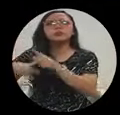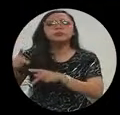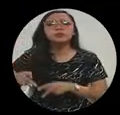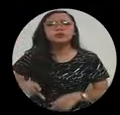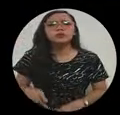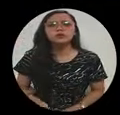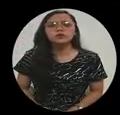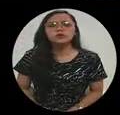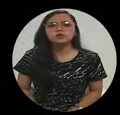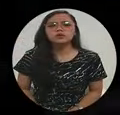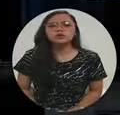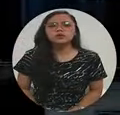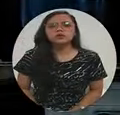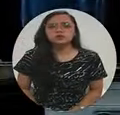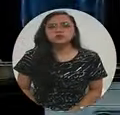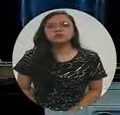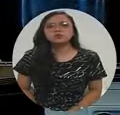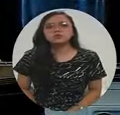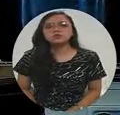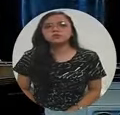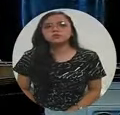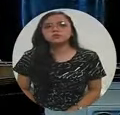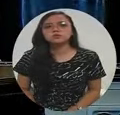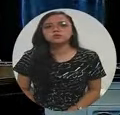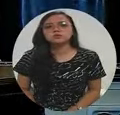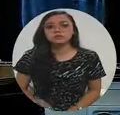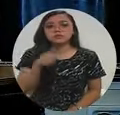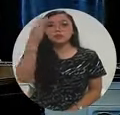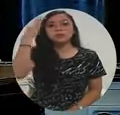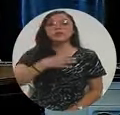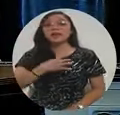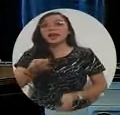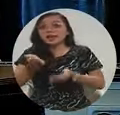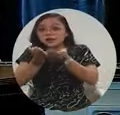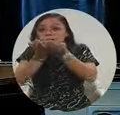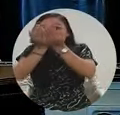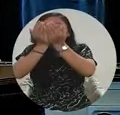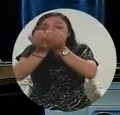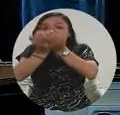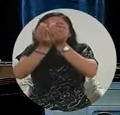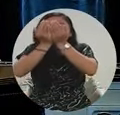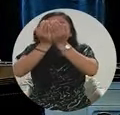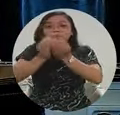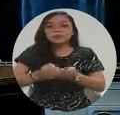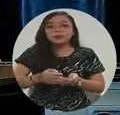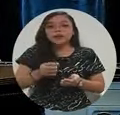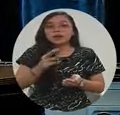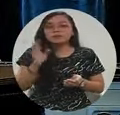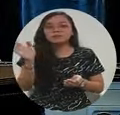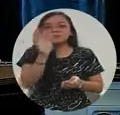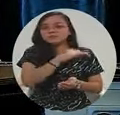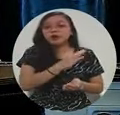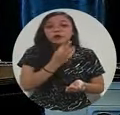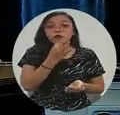else. I like pusi. You like pusero? Yeah. Bulalo, bulalo. You like bulalo? Amen. I like bulalo.